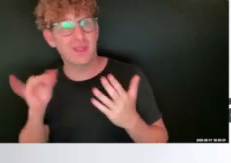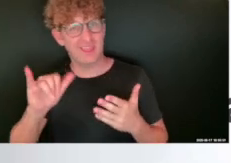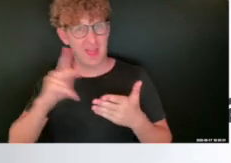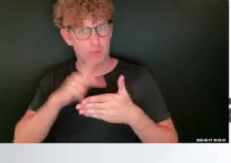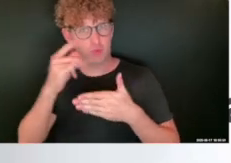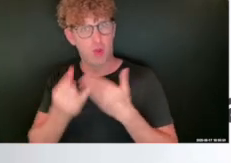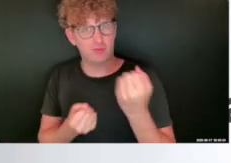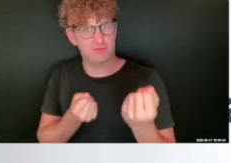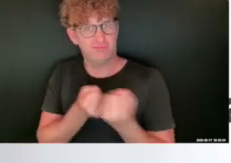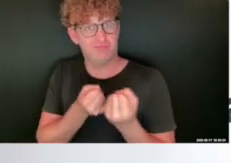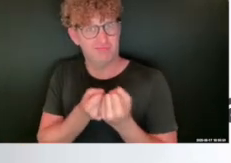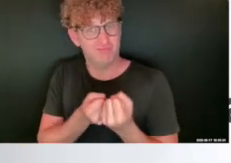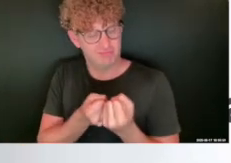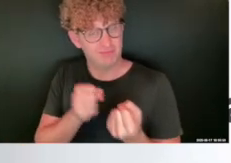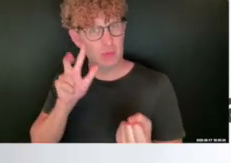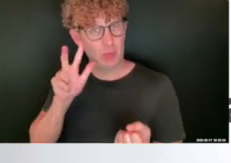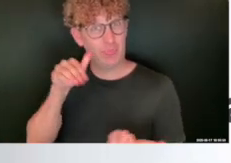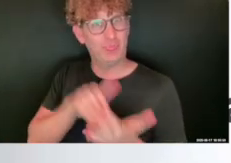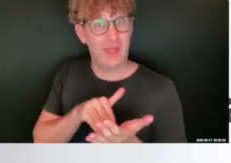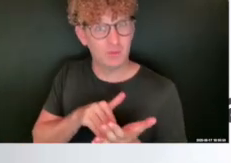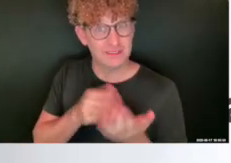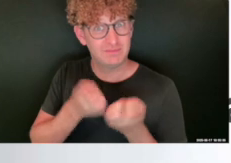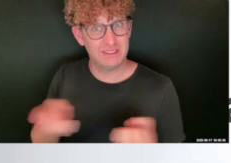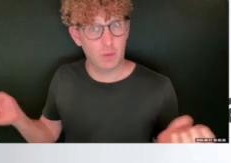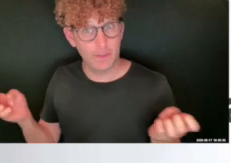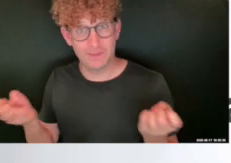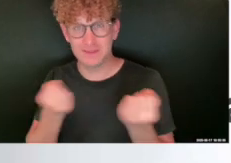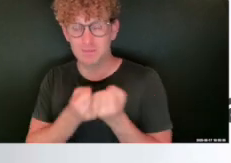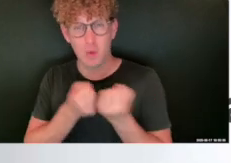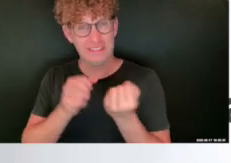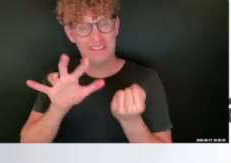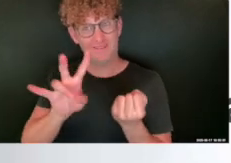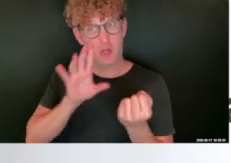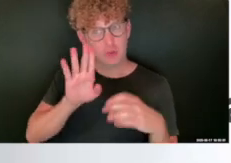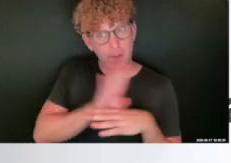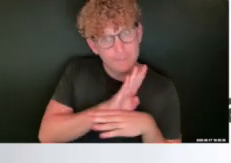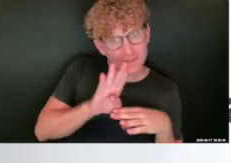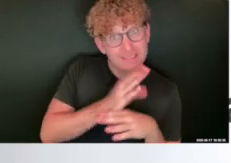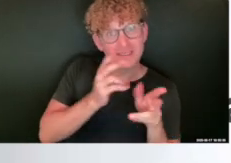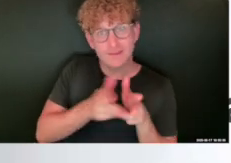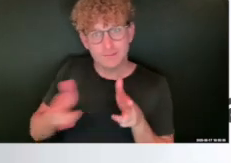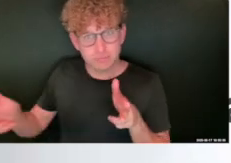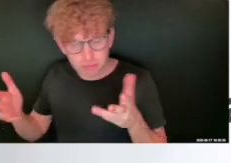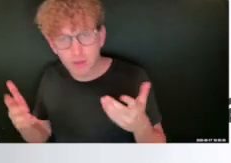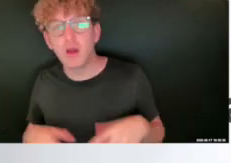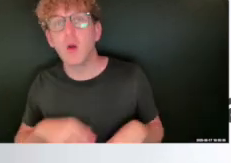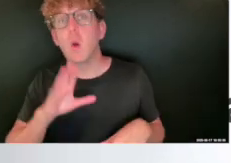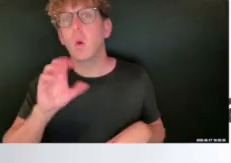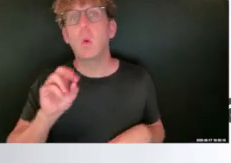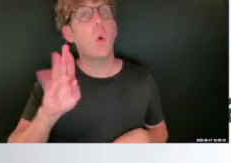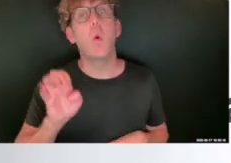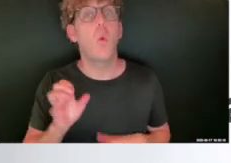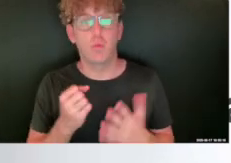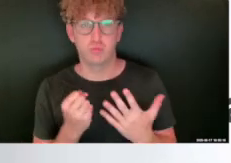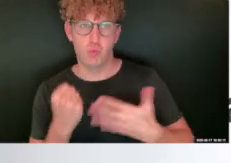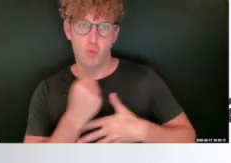readiness and considering modifications to the definition, or alternatively, modifying the program to create greater accountability